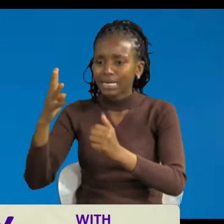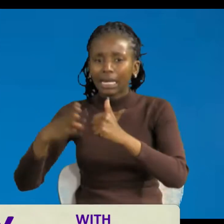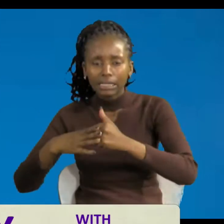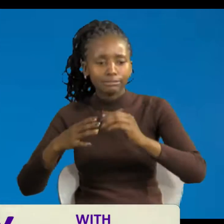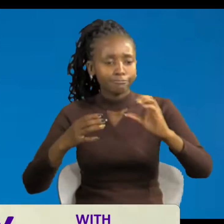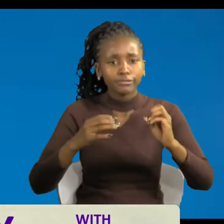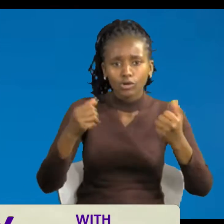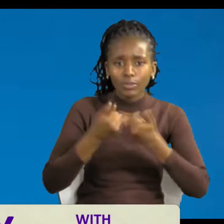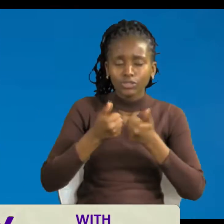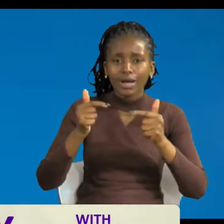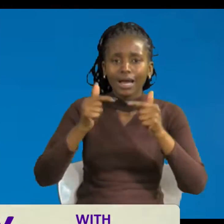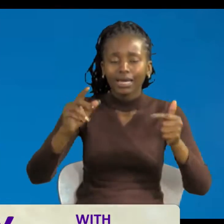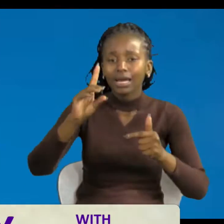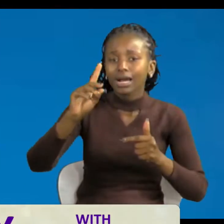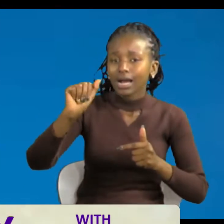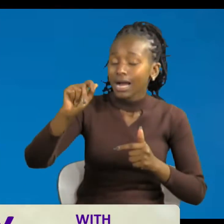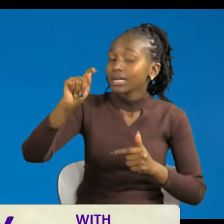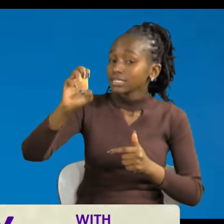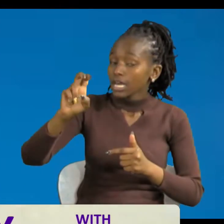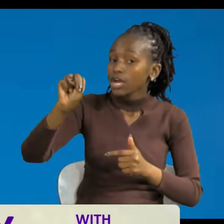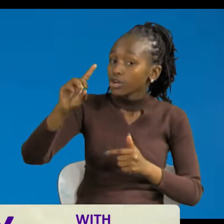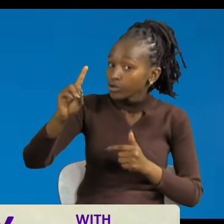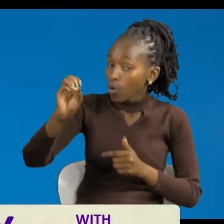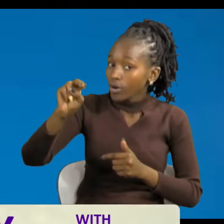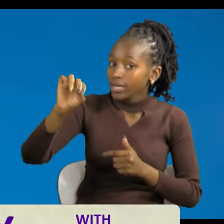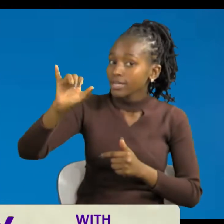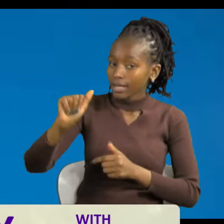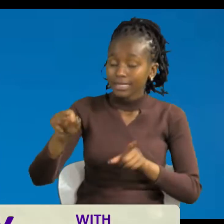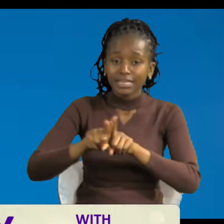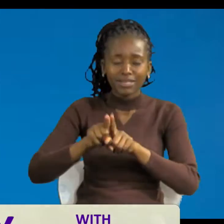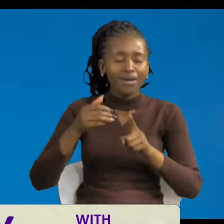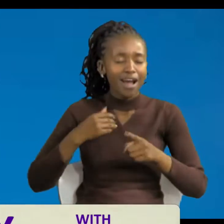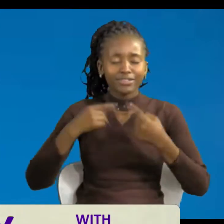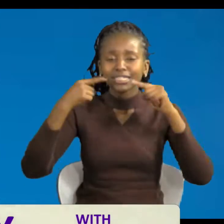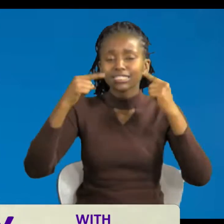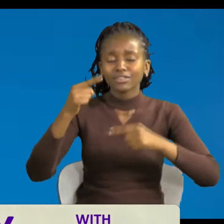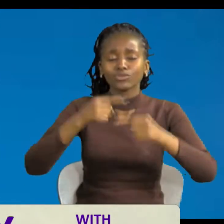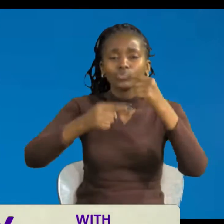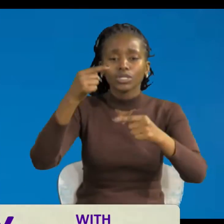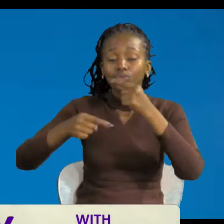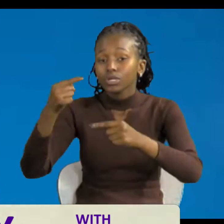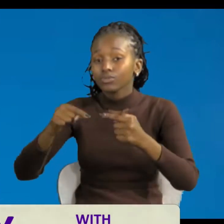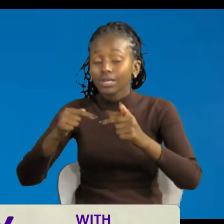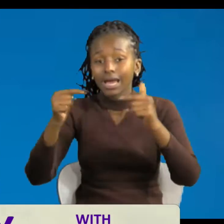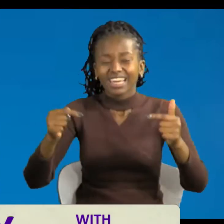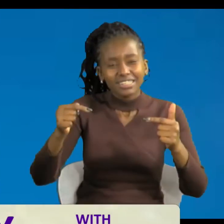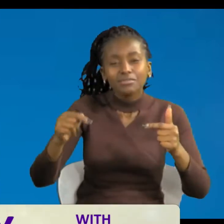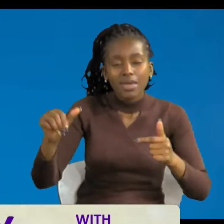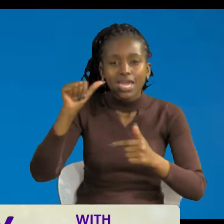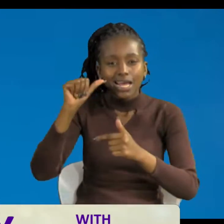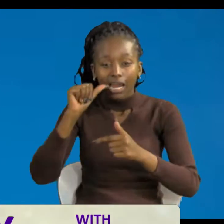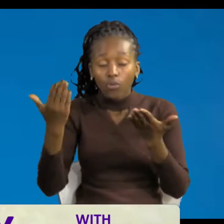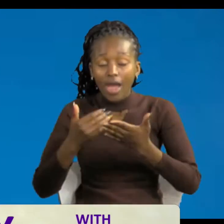they played against Catalonia when they did really well, and also they have enjoyed a successful win against top side England, where they